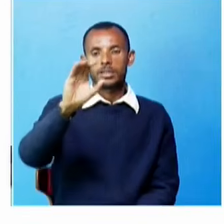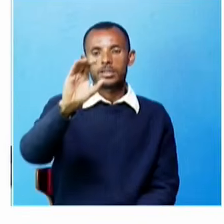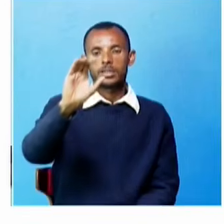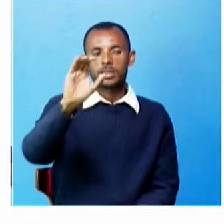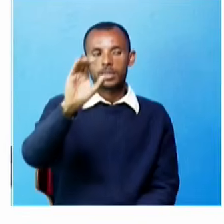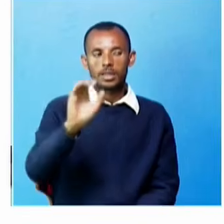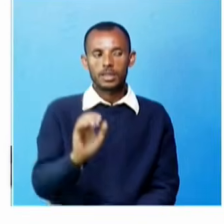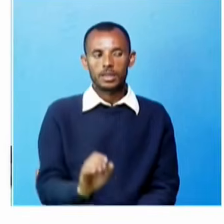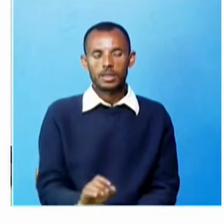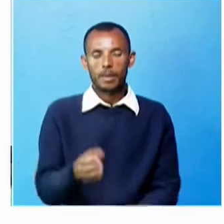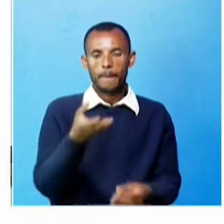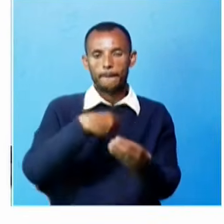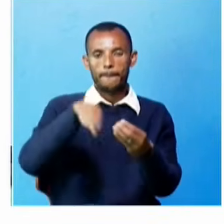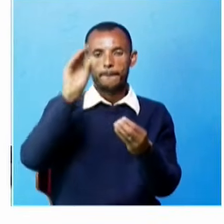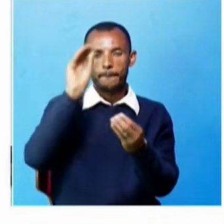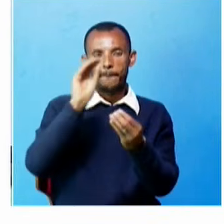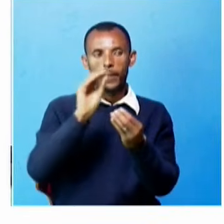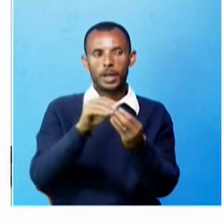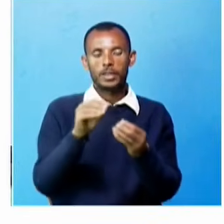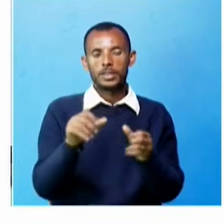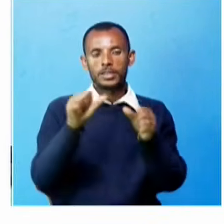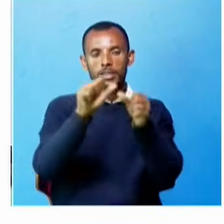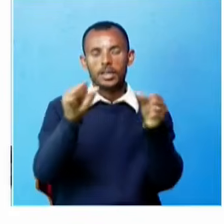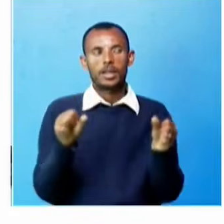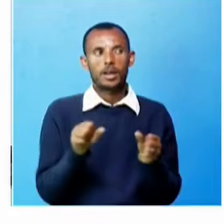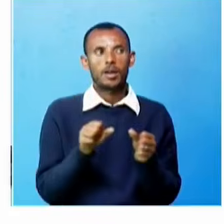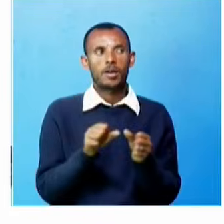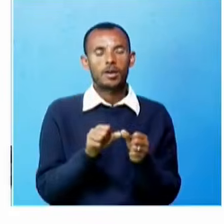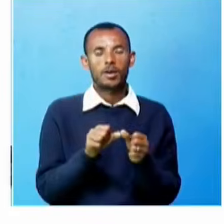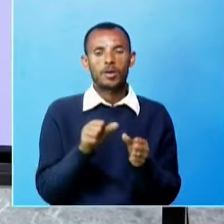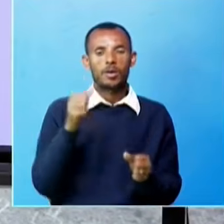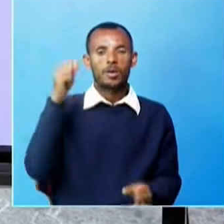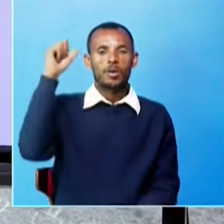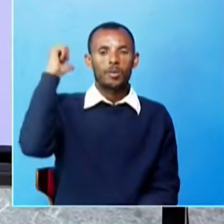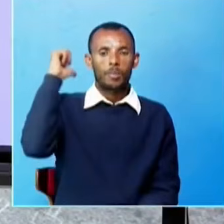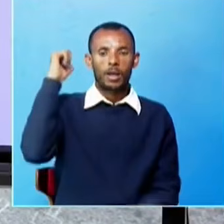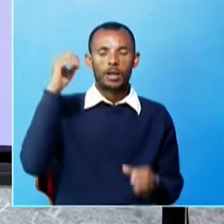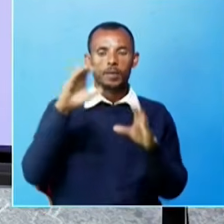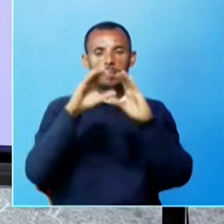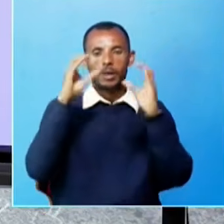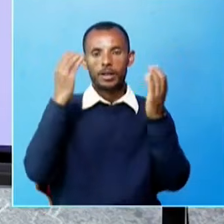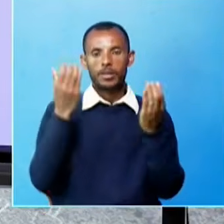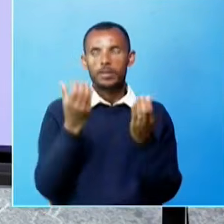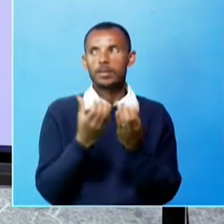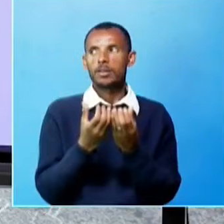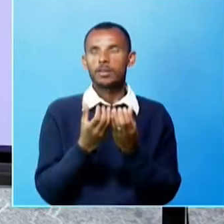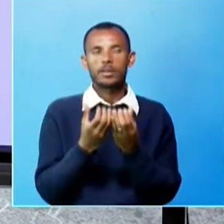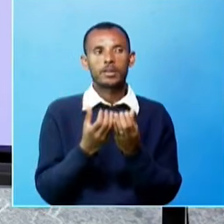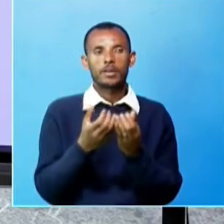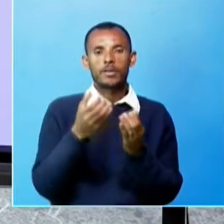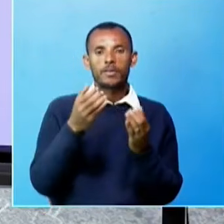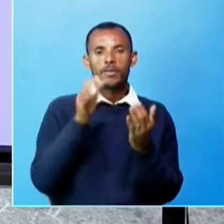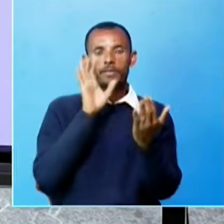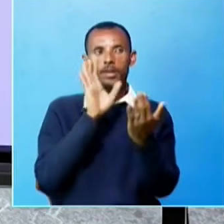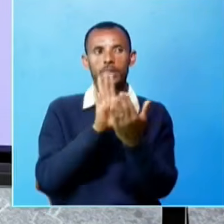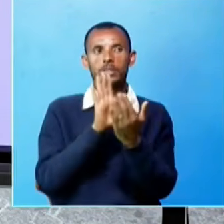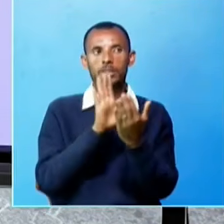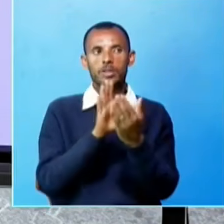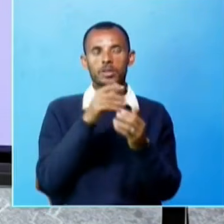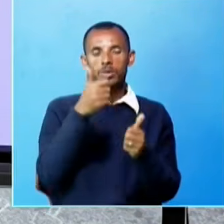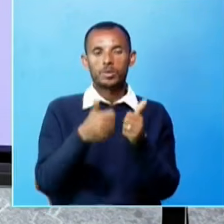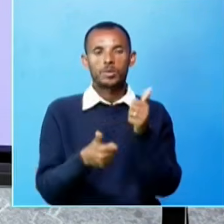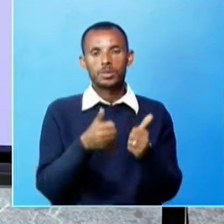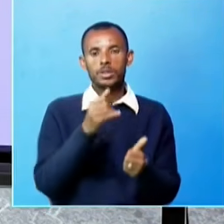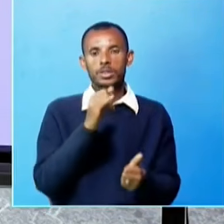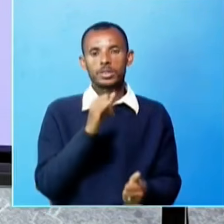DHGC plus the area of the back part of the faces, which is